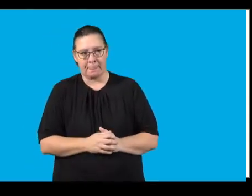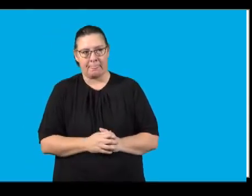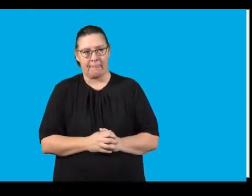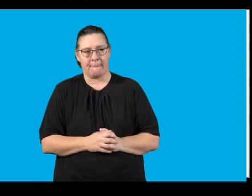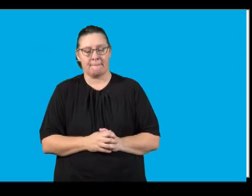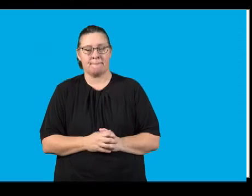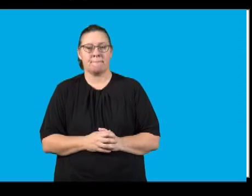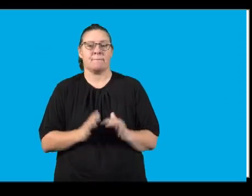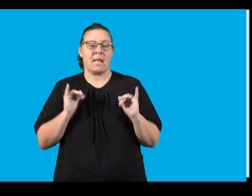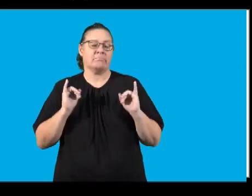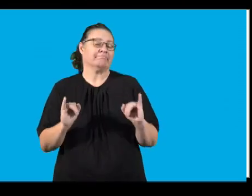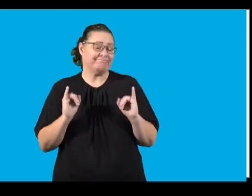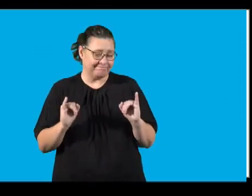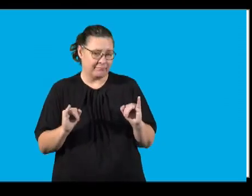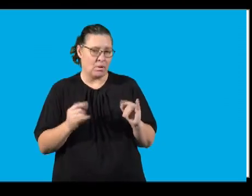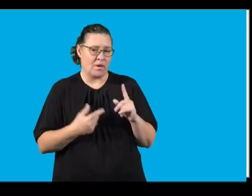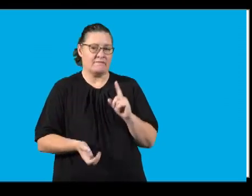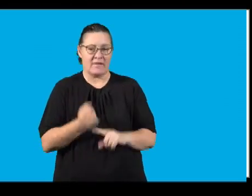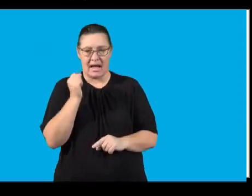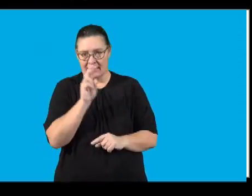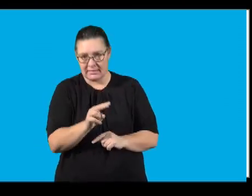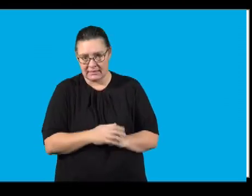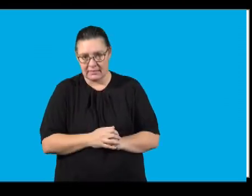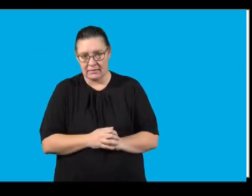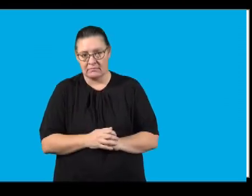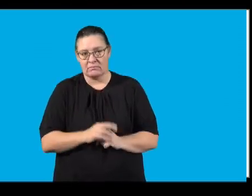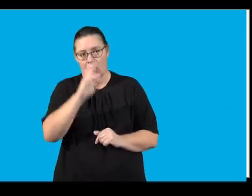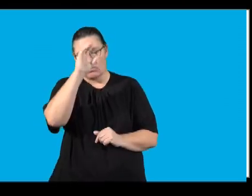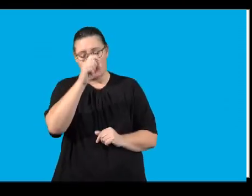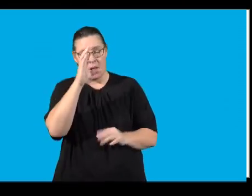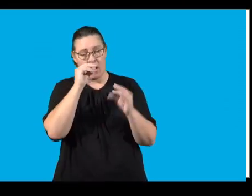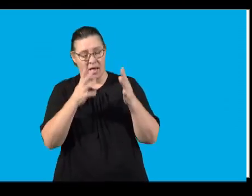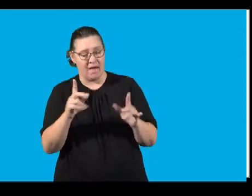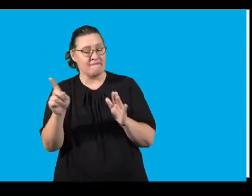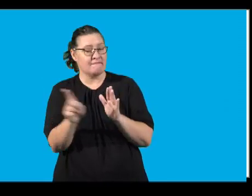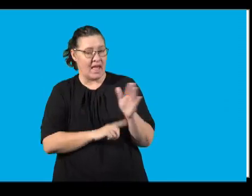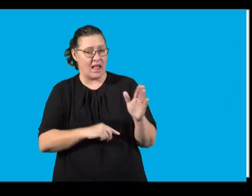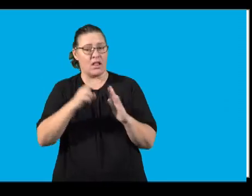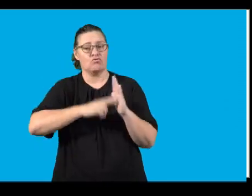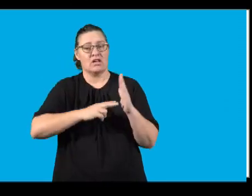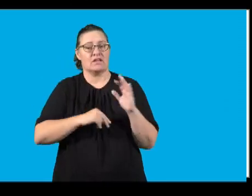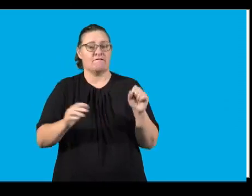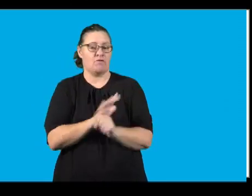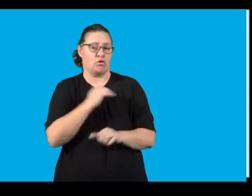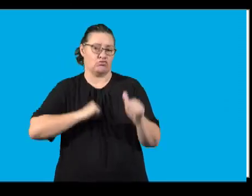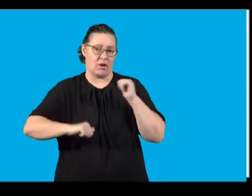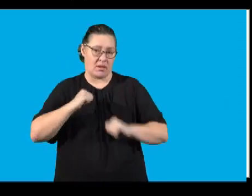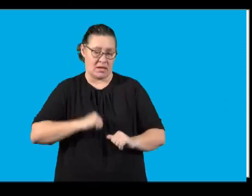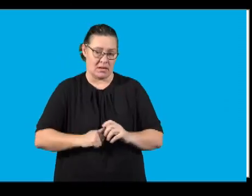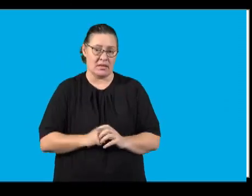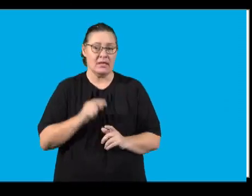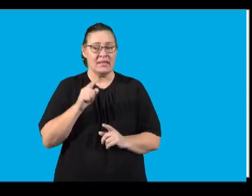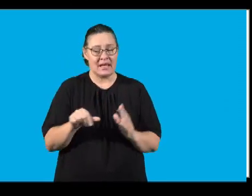achieve. All right, let's move on. What are the critical errors that we look at? Remember, learners are failing to read